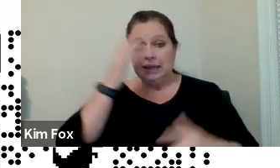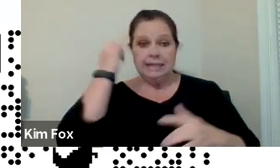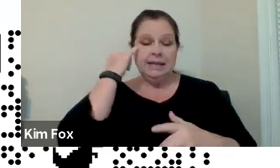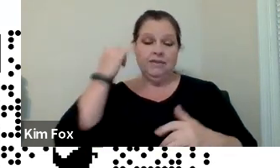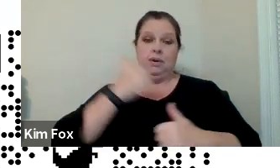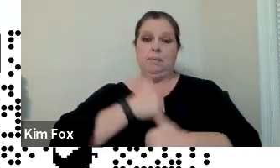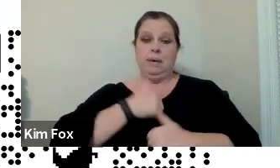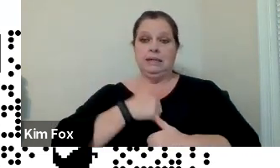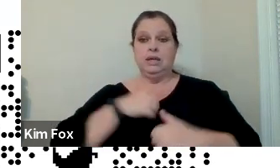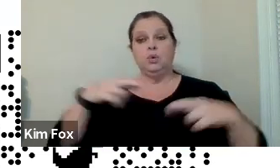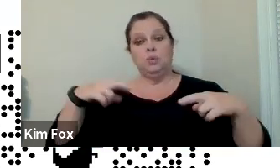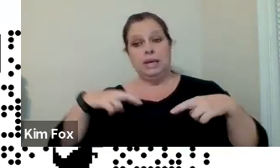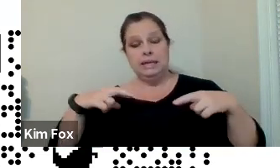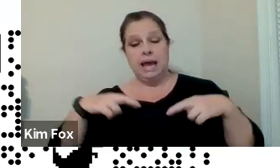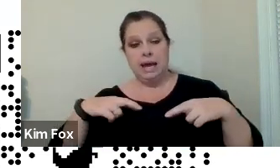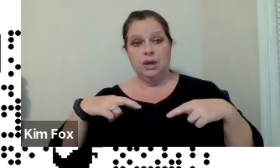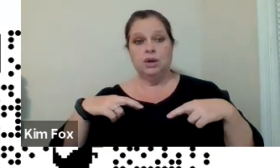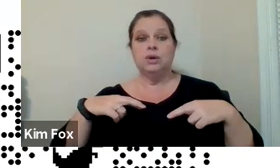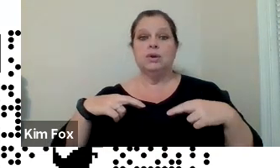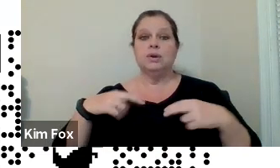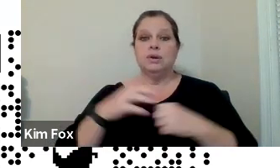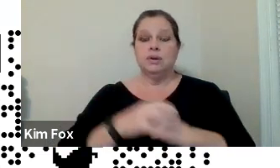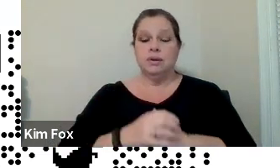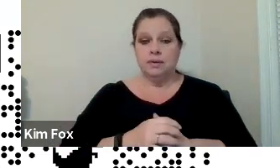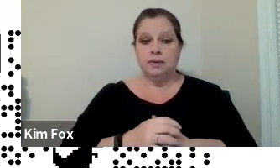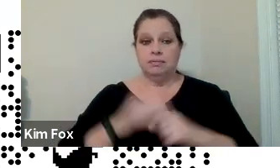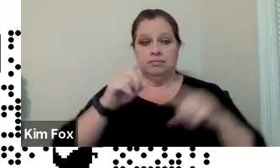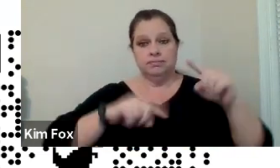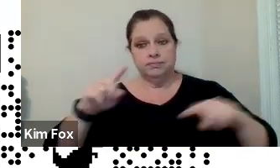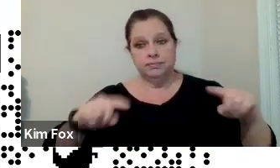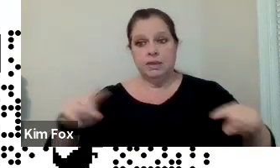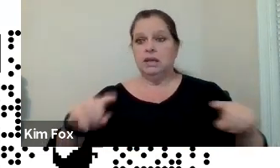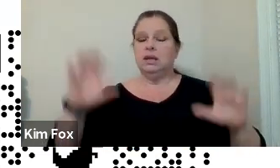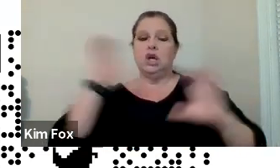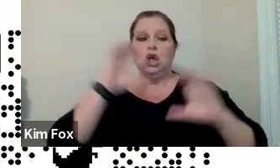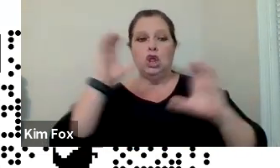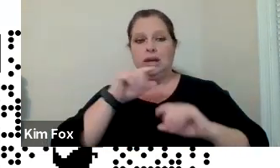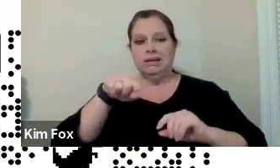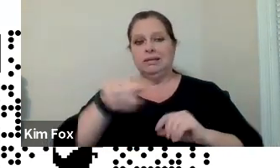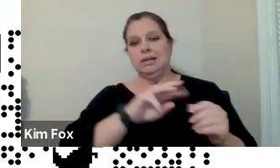a non-service-connected who is retiree or veteran. So I would look at this website